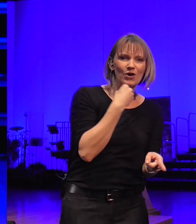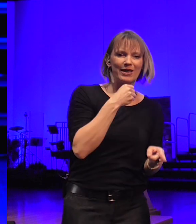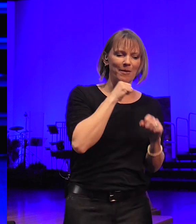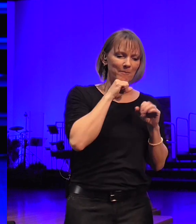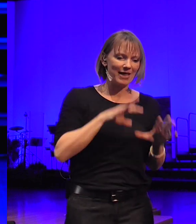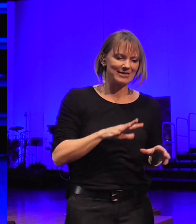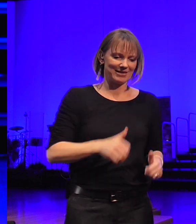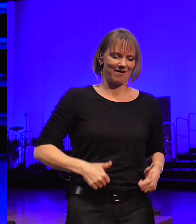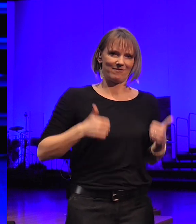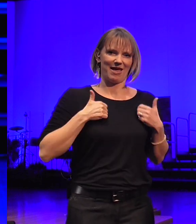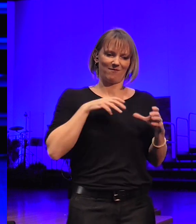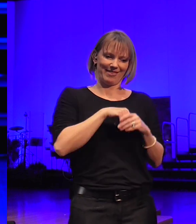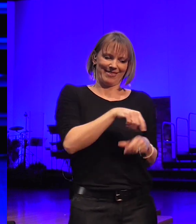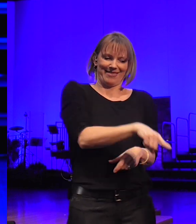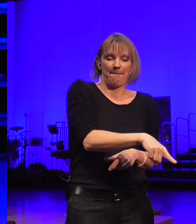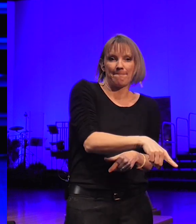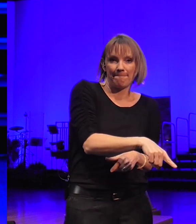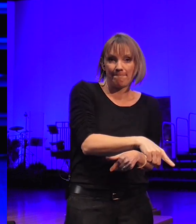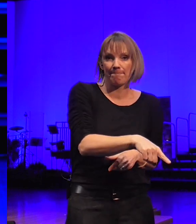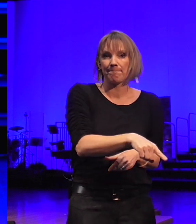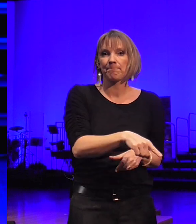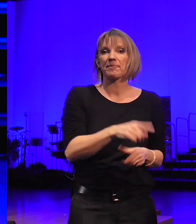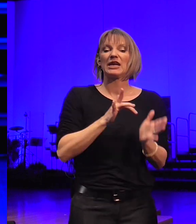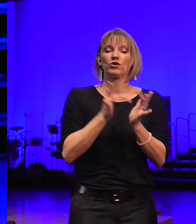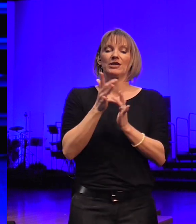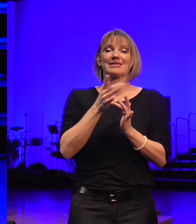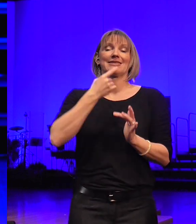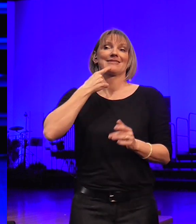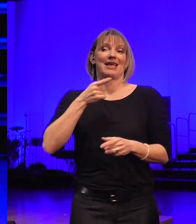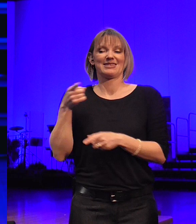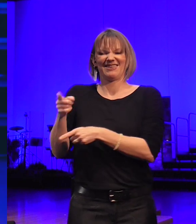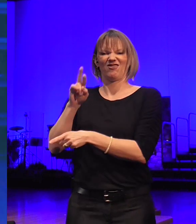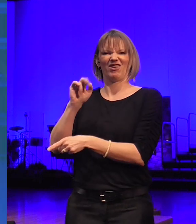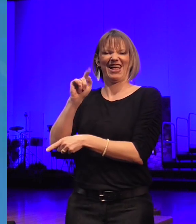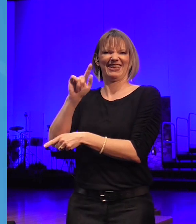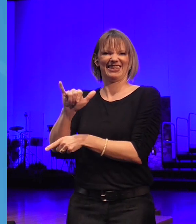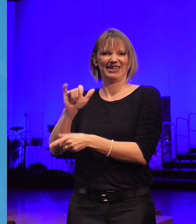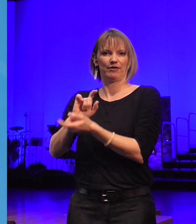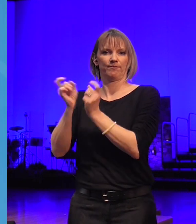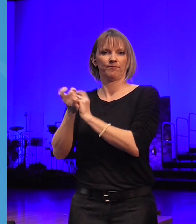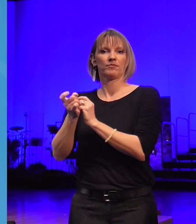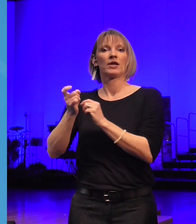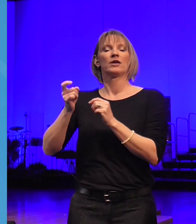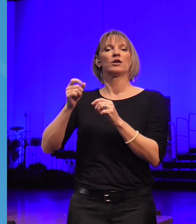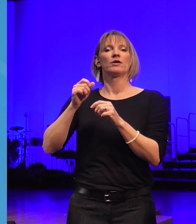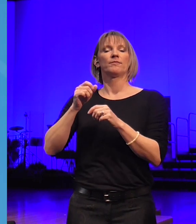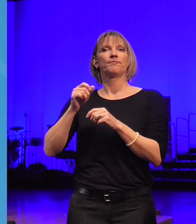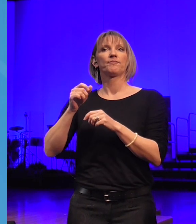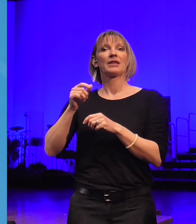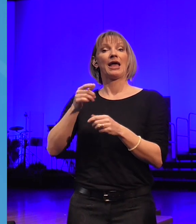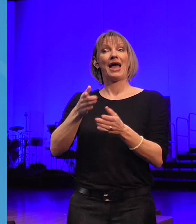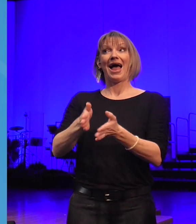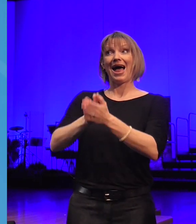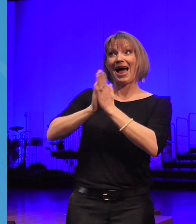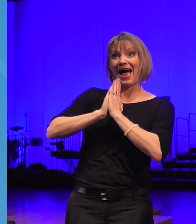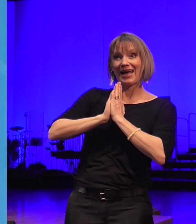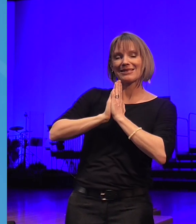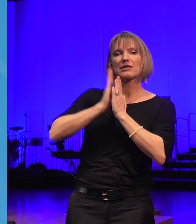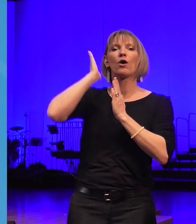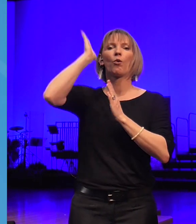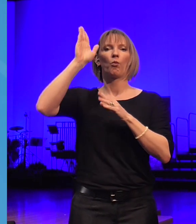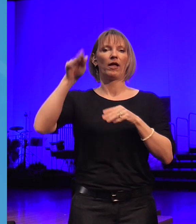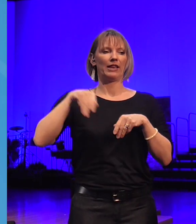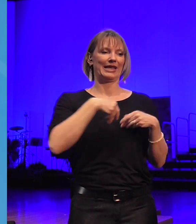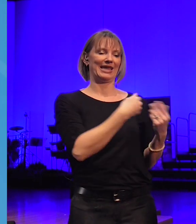life within themselves. He says of this changeless reality in the Sermon on the Mount, "Ask, and it will be given